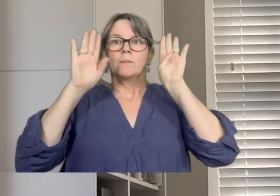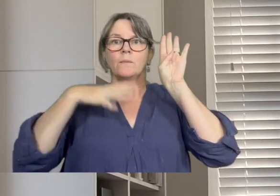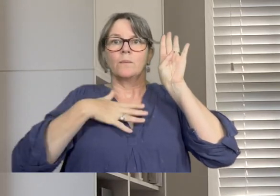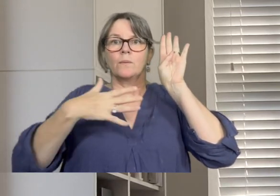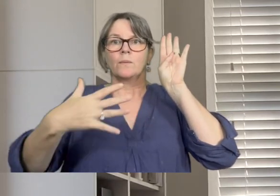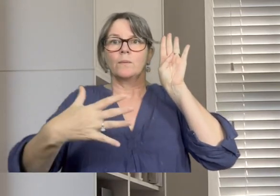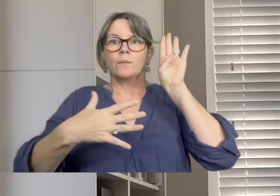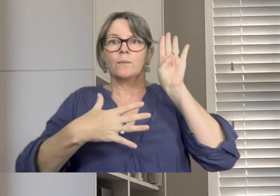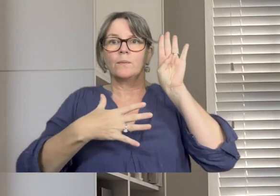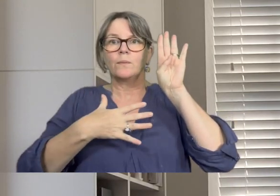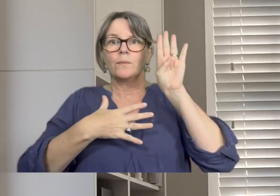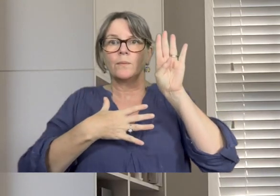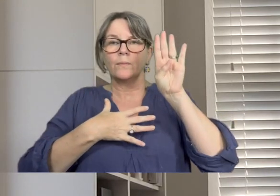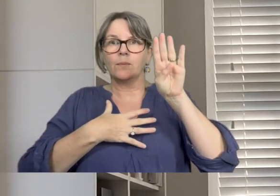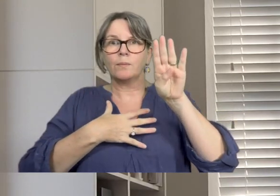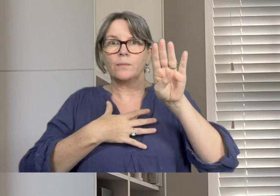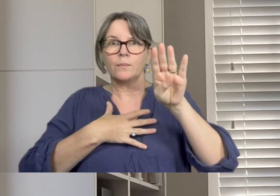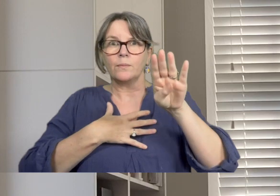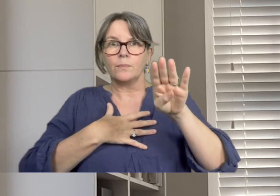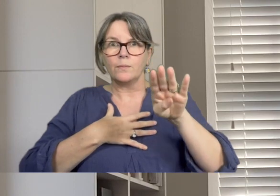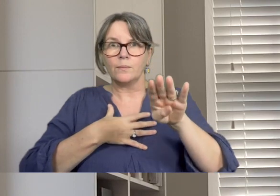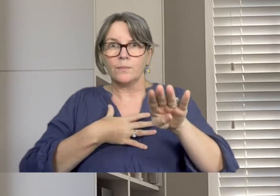Breathe out.